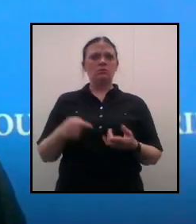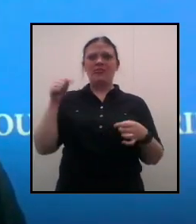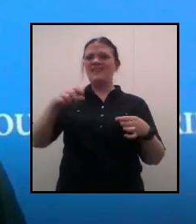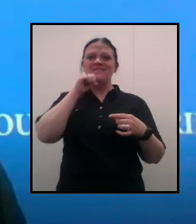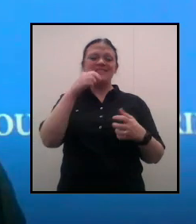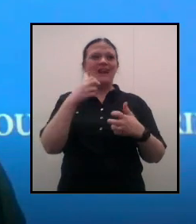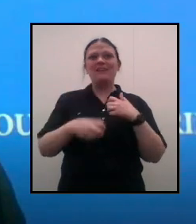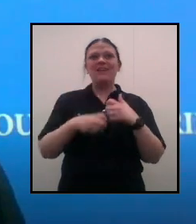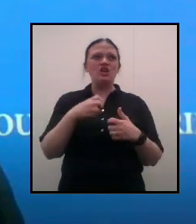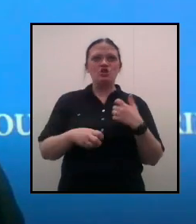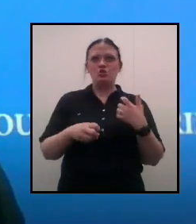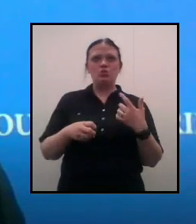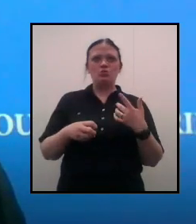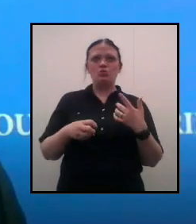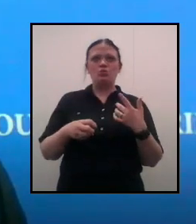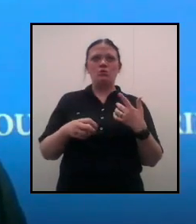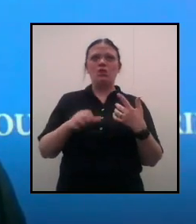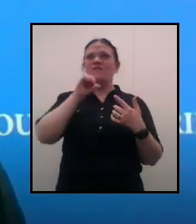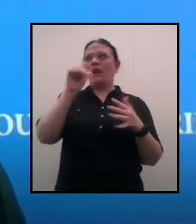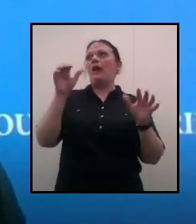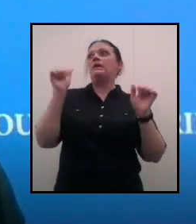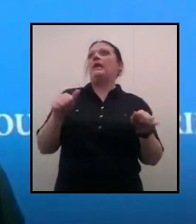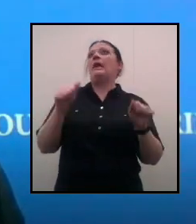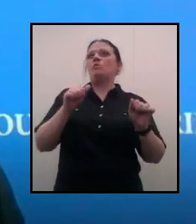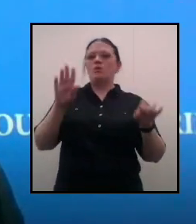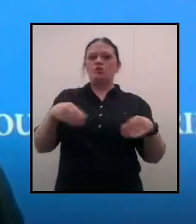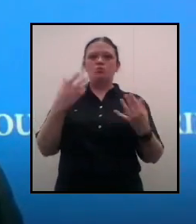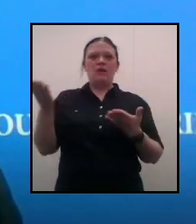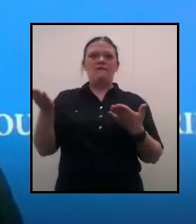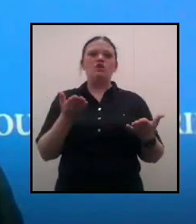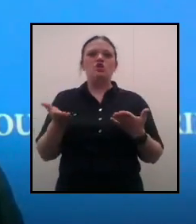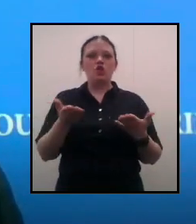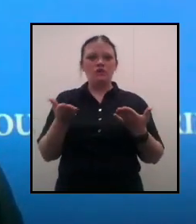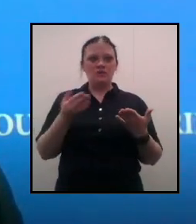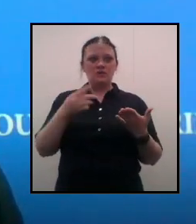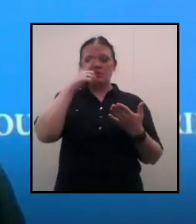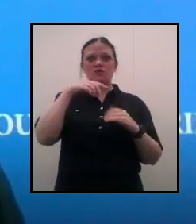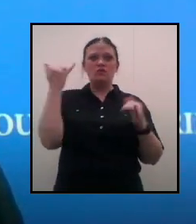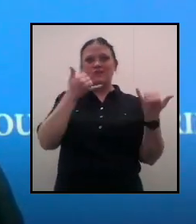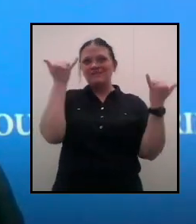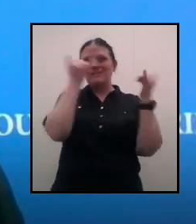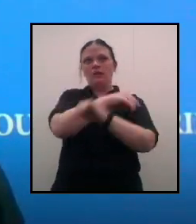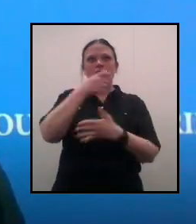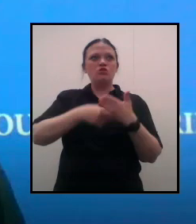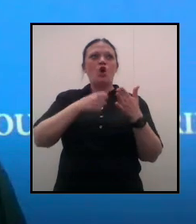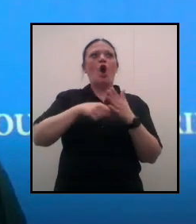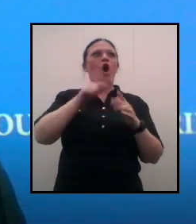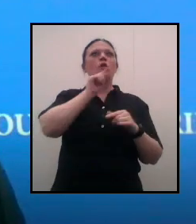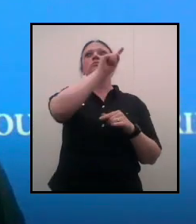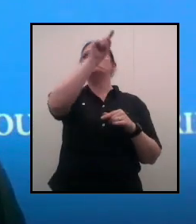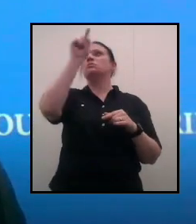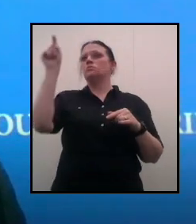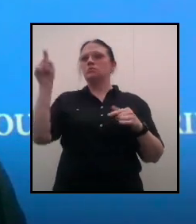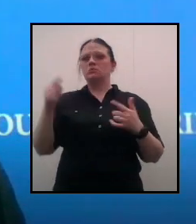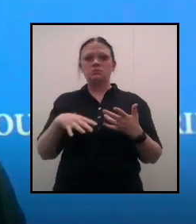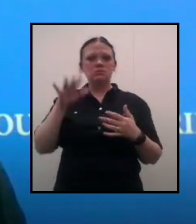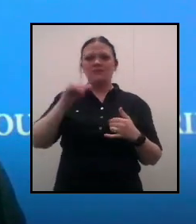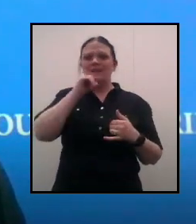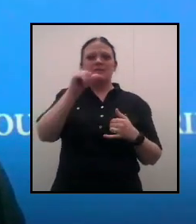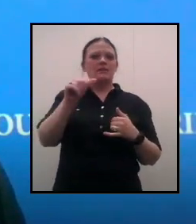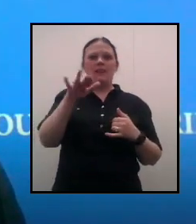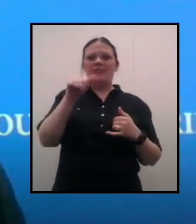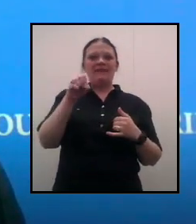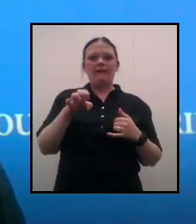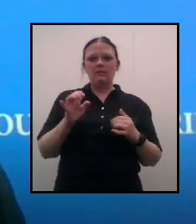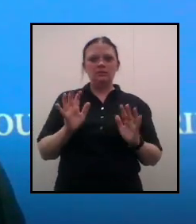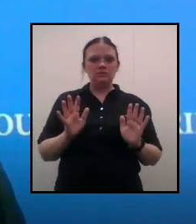issue of us incapable of providing our services because of ridiculous costs elsewhere. That's not the case. This